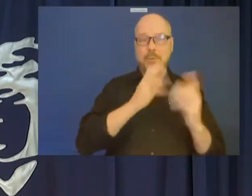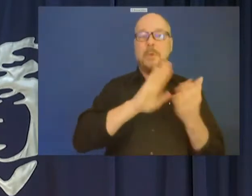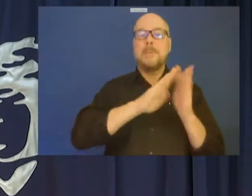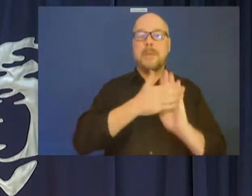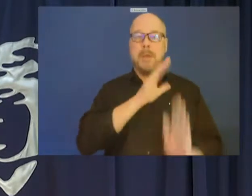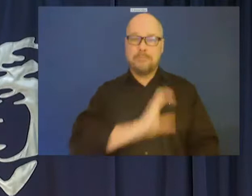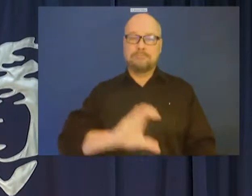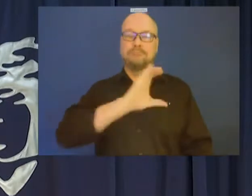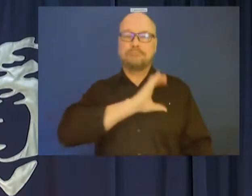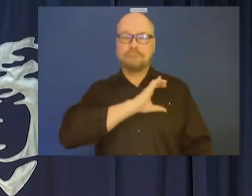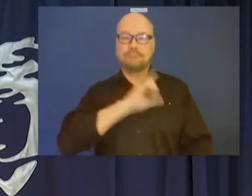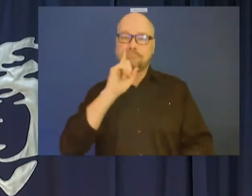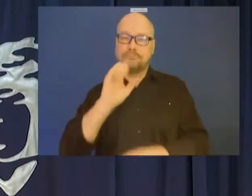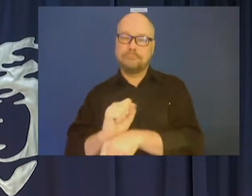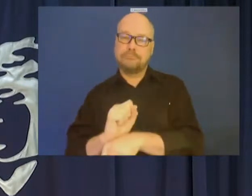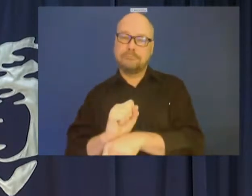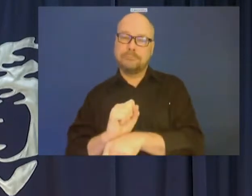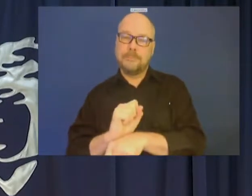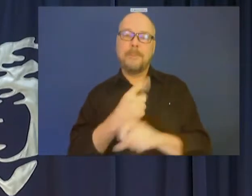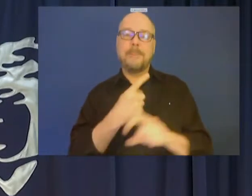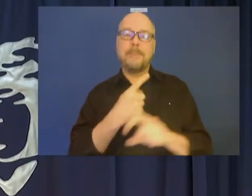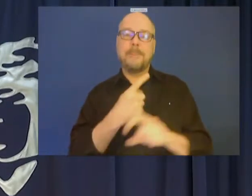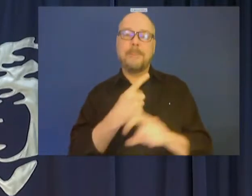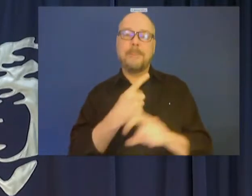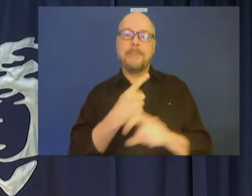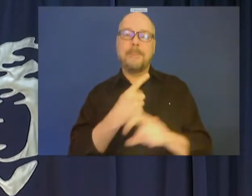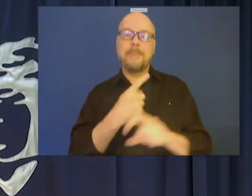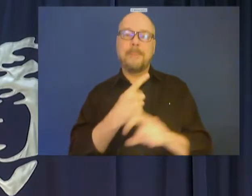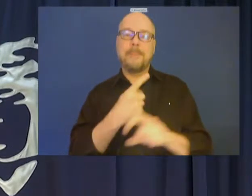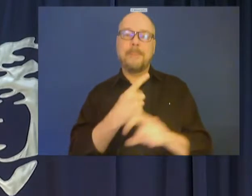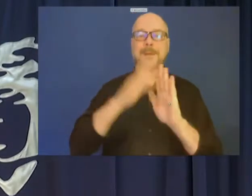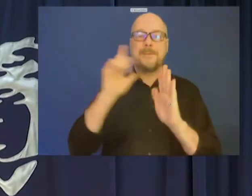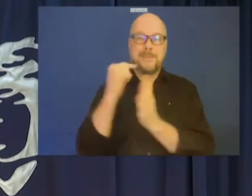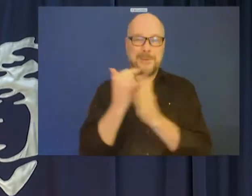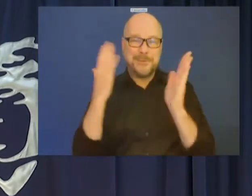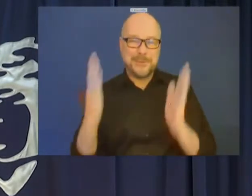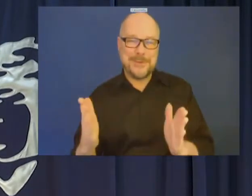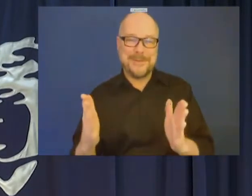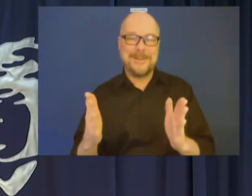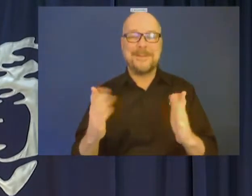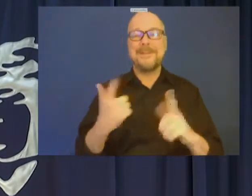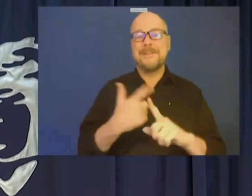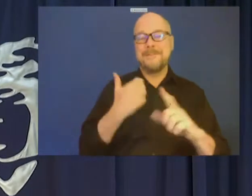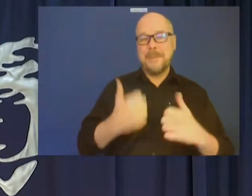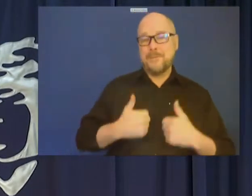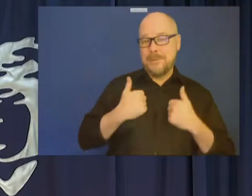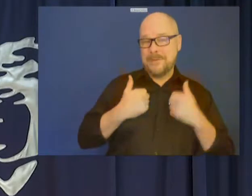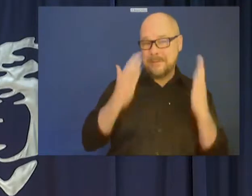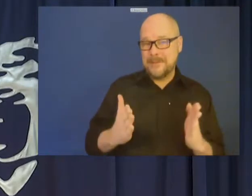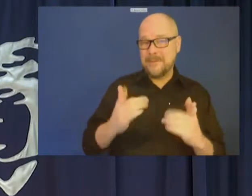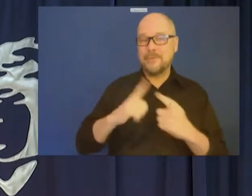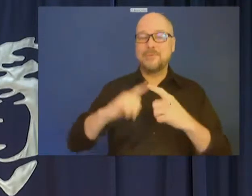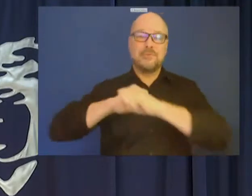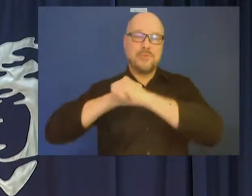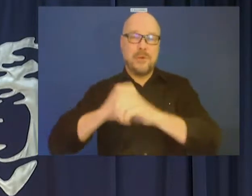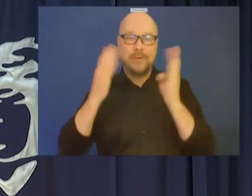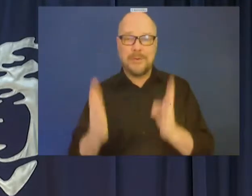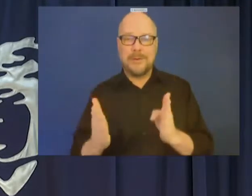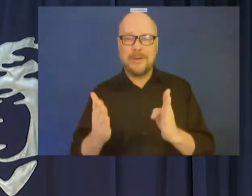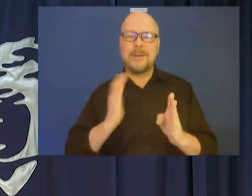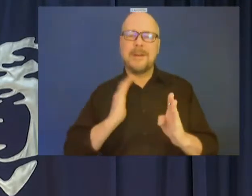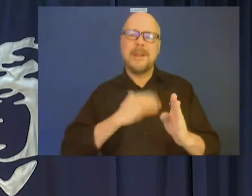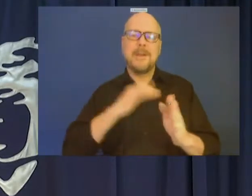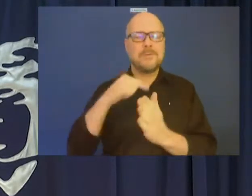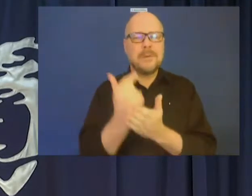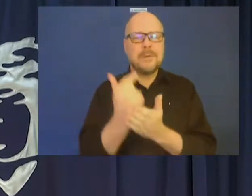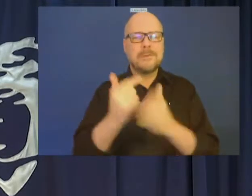from student to graduate, from resident to guardian. To our graduating class, your commitment